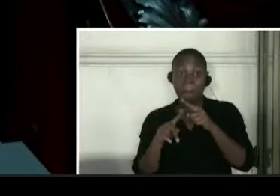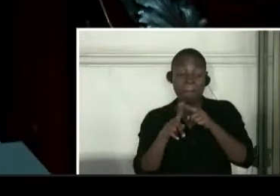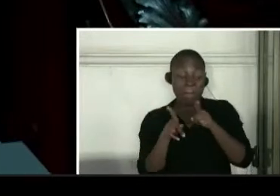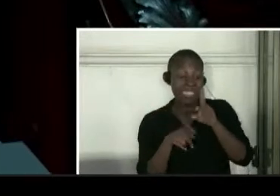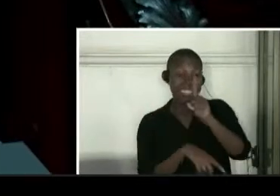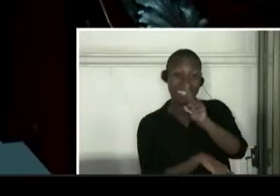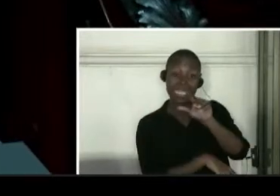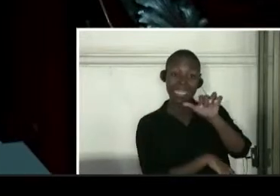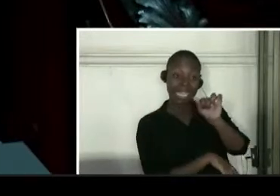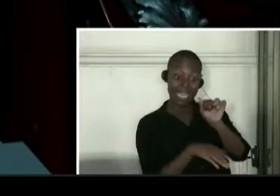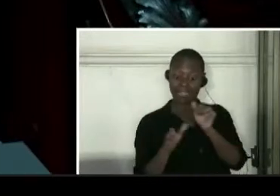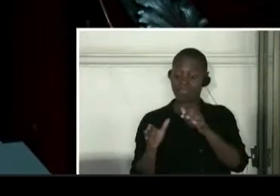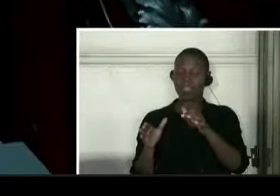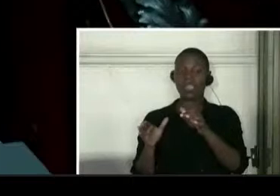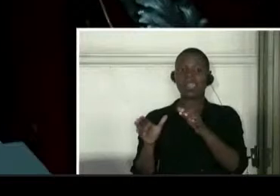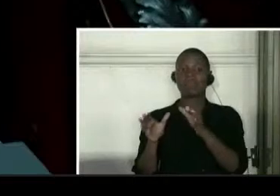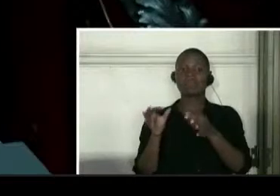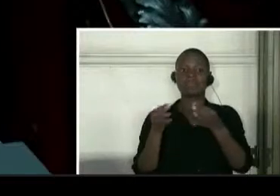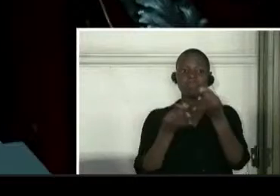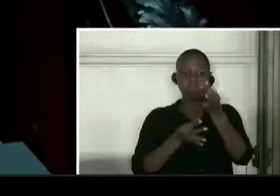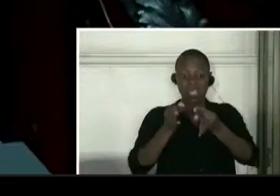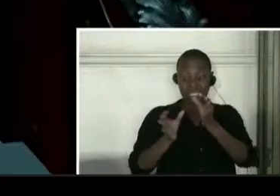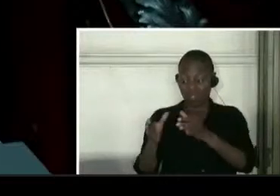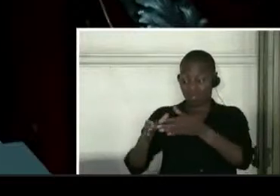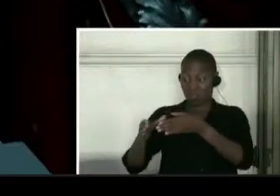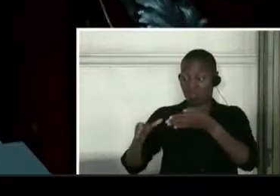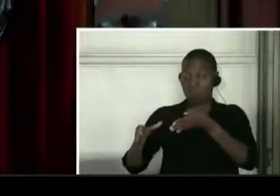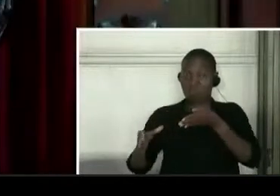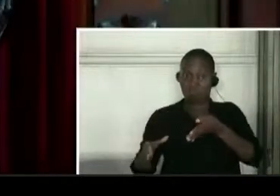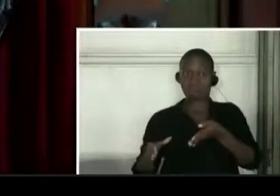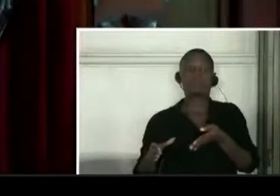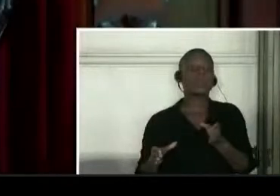the right. Thank you very much, Shal.